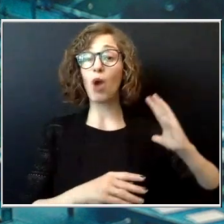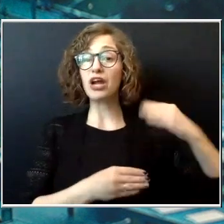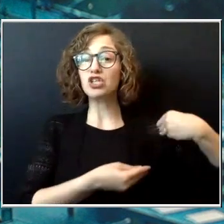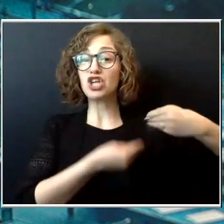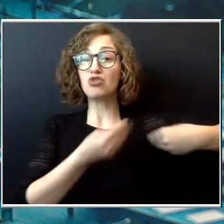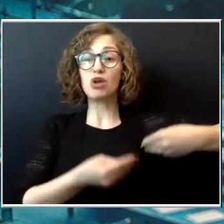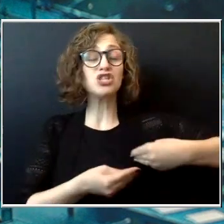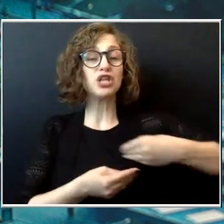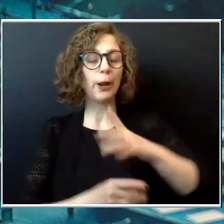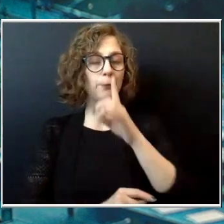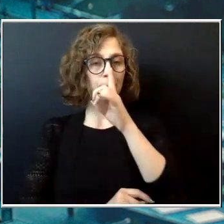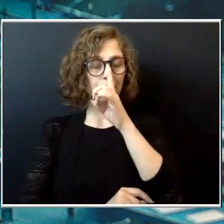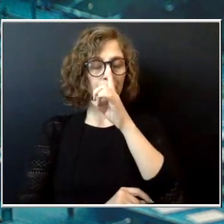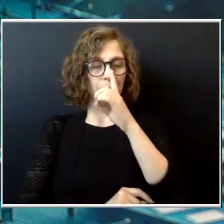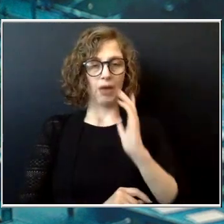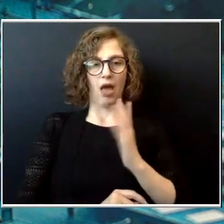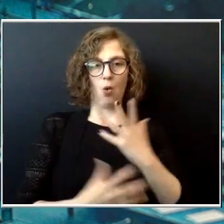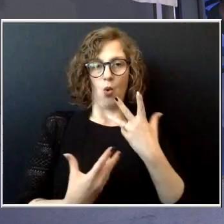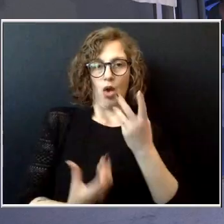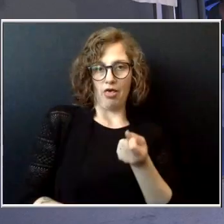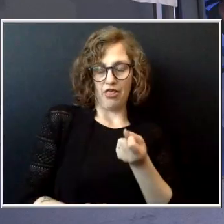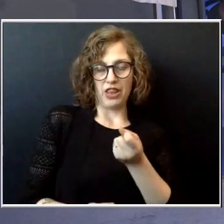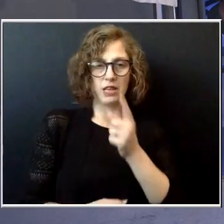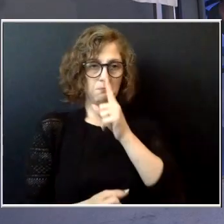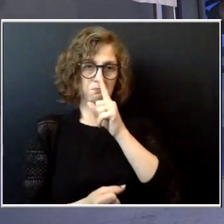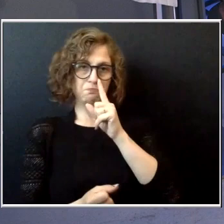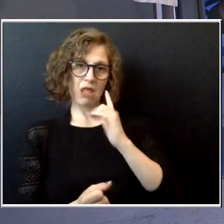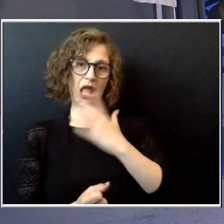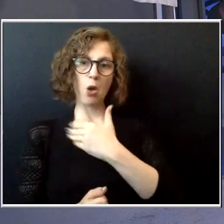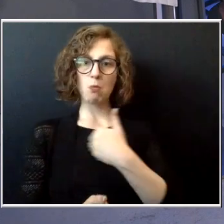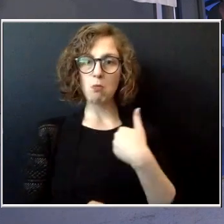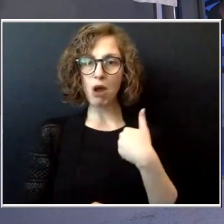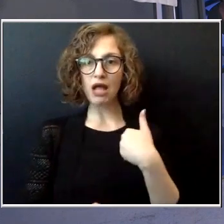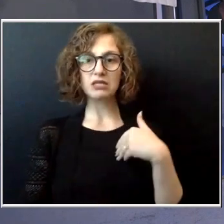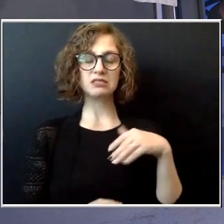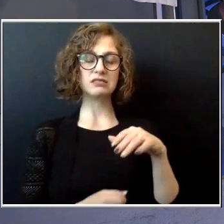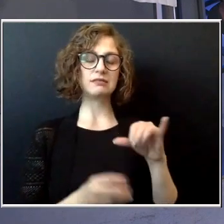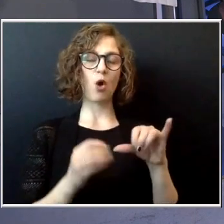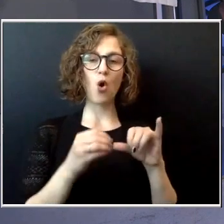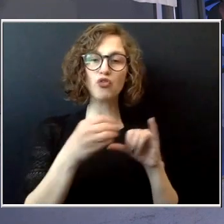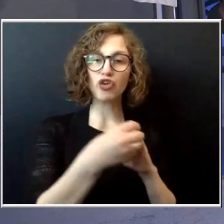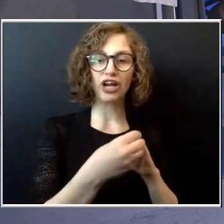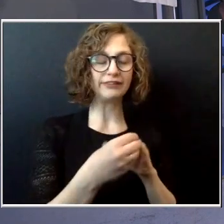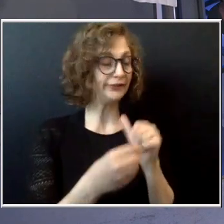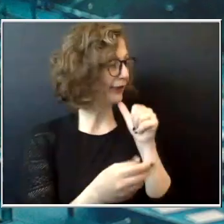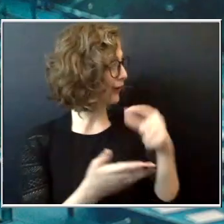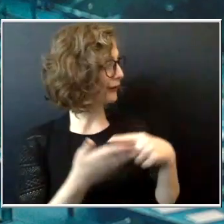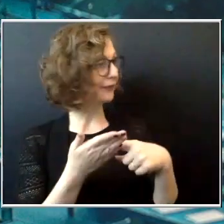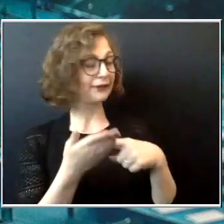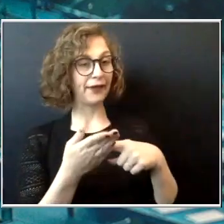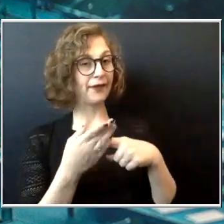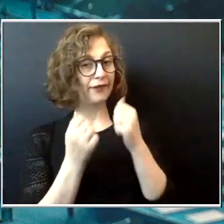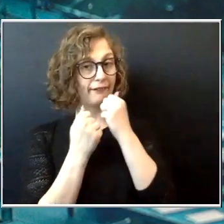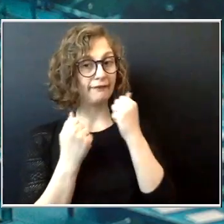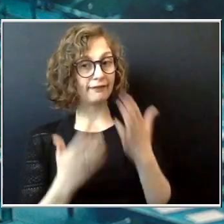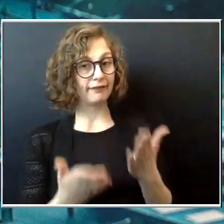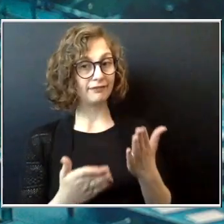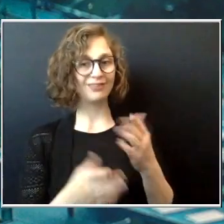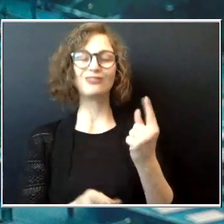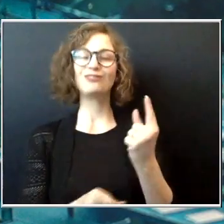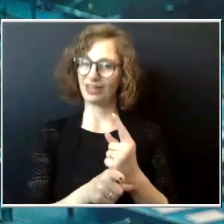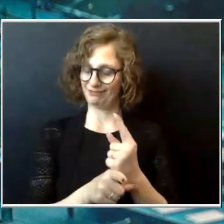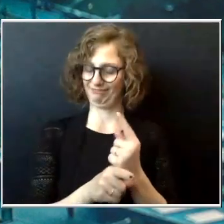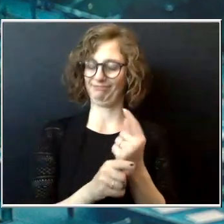our ovaries or things You're like that. not talking about that at the Thanksgiving dinner. That's correct. Many women used to hide their cancer history,